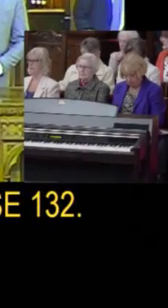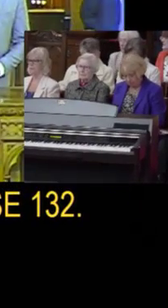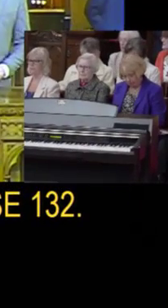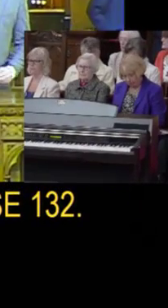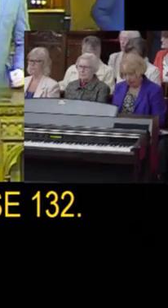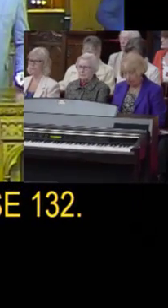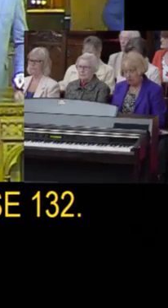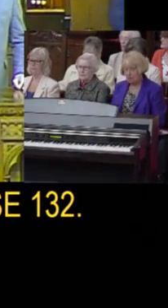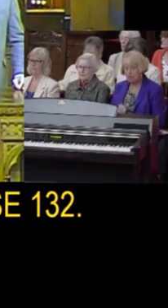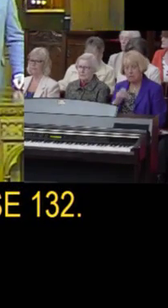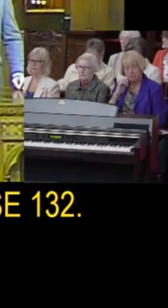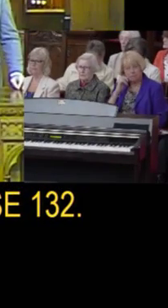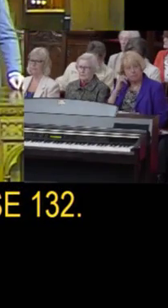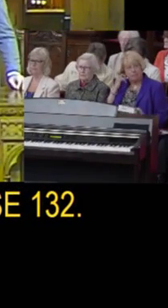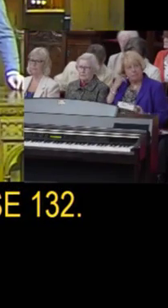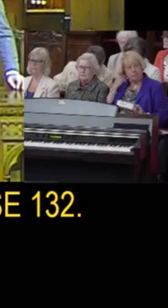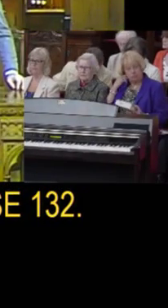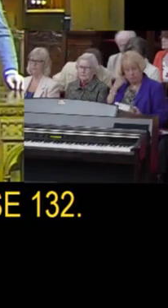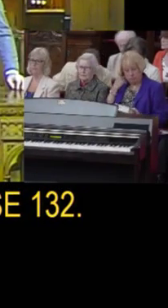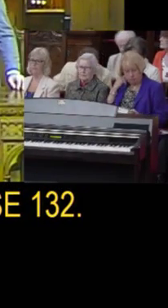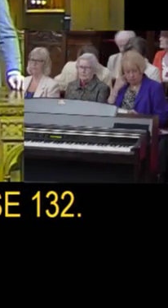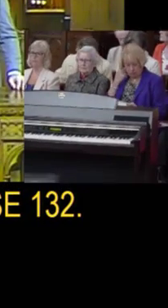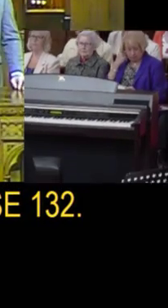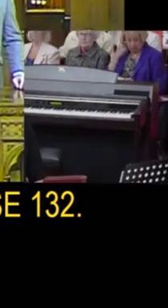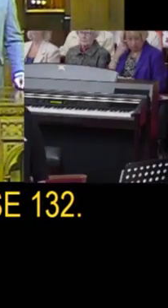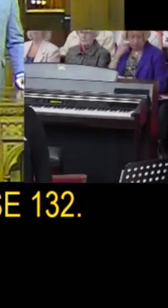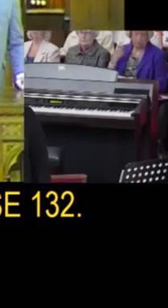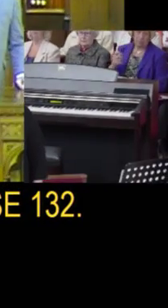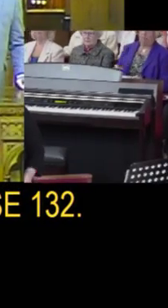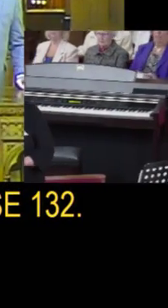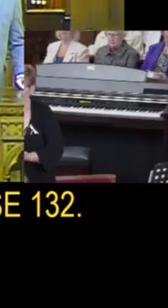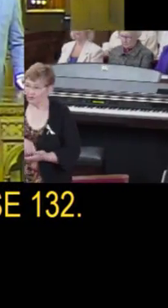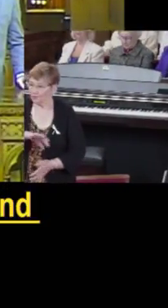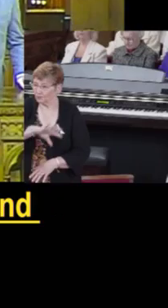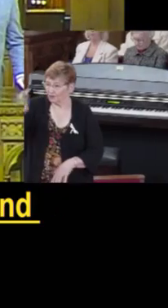Let's come together to God and share in prayer. Let us pray.